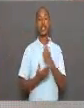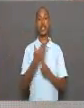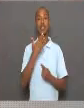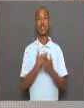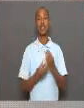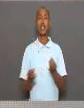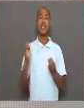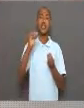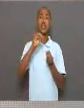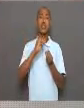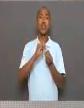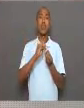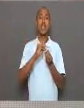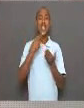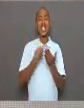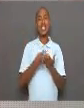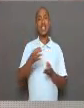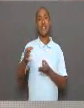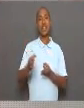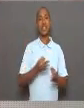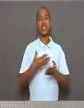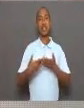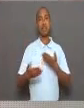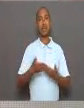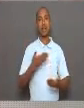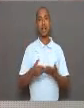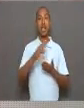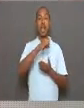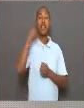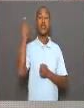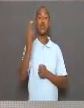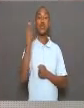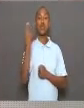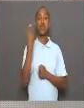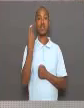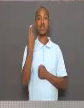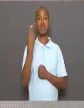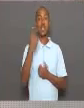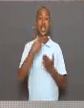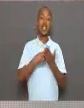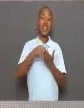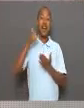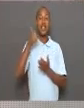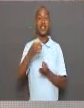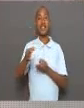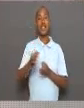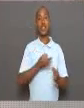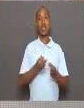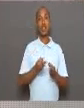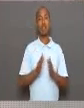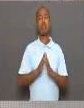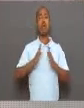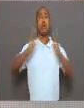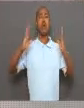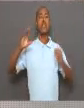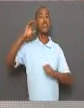that even though this definition is simple and useful, the other definitions broaden